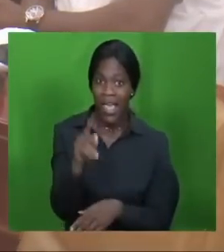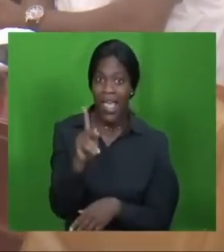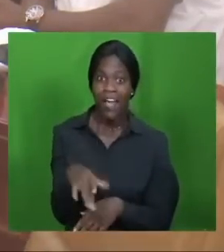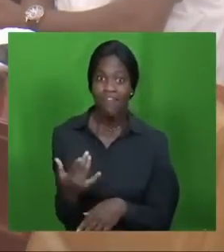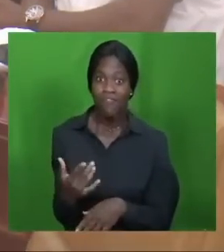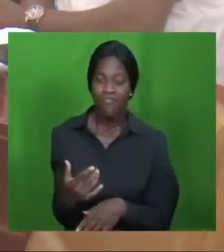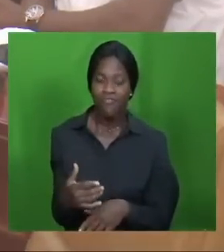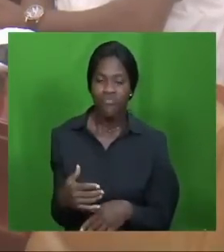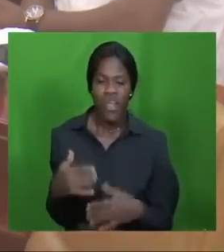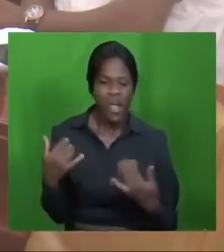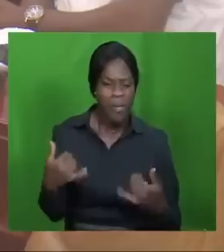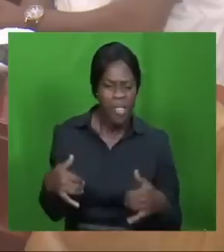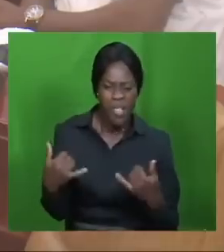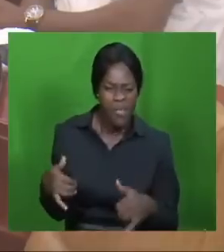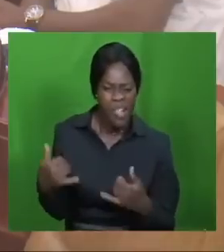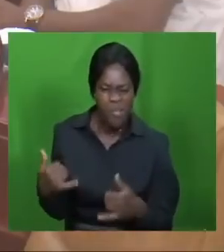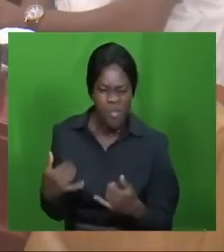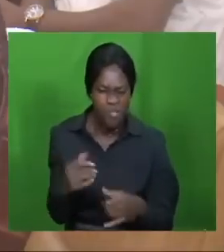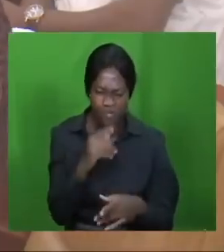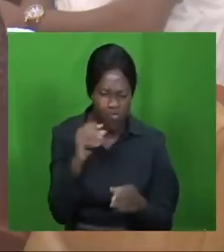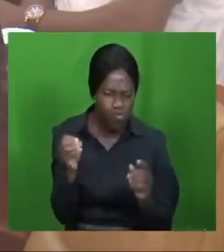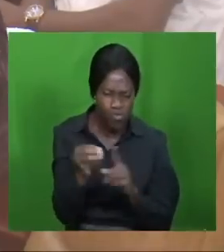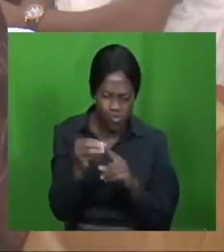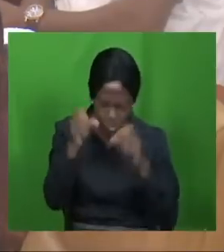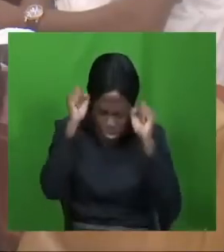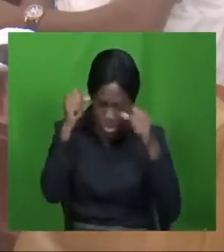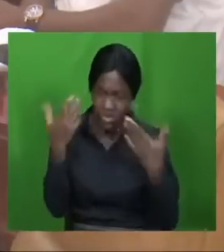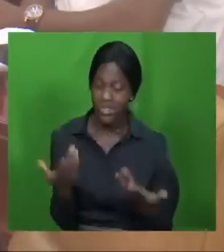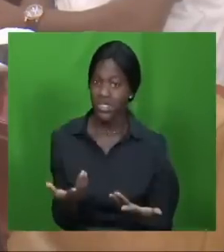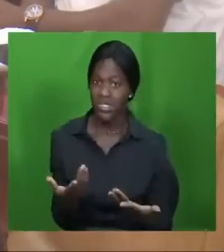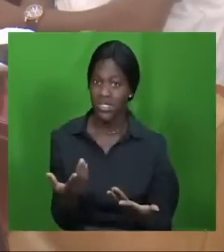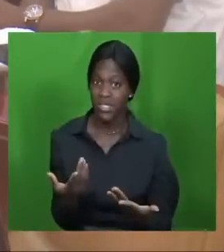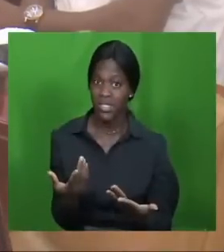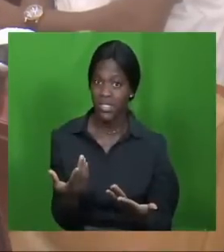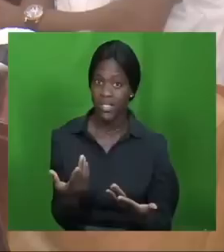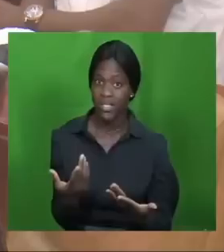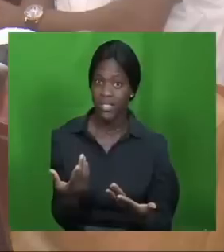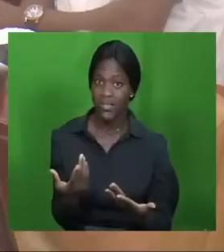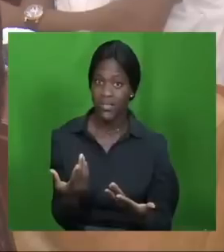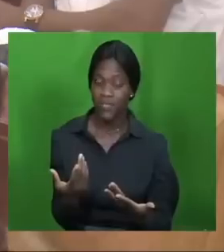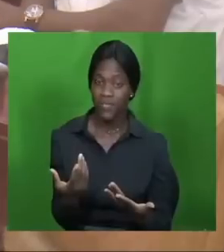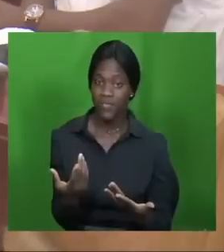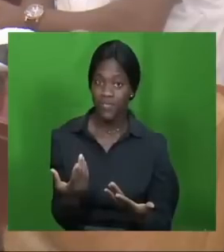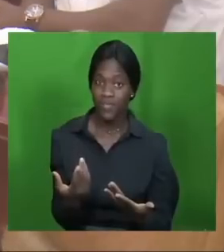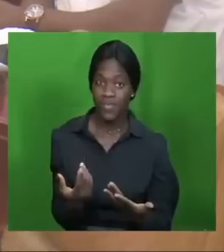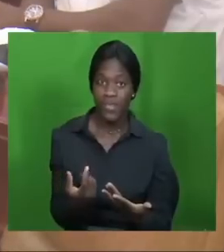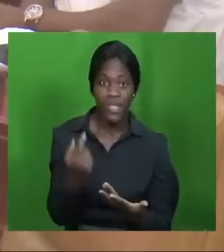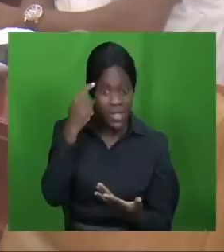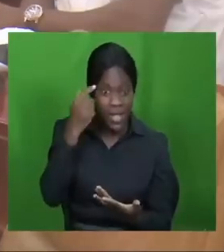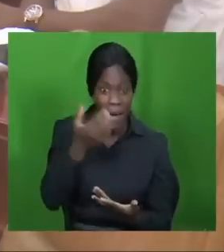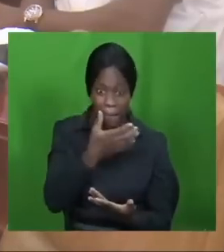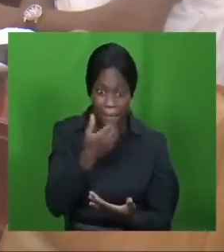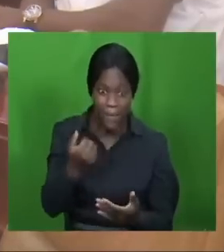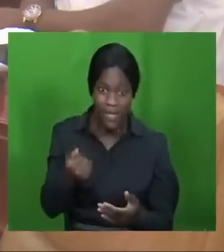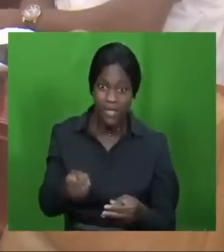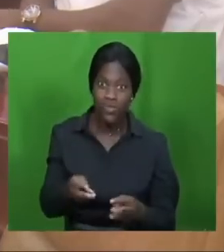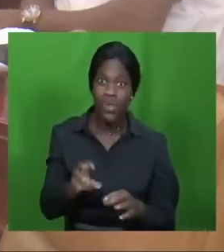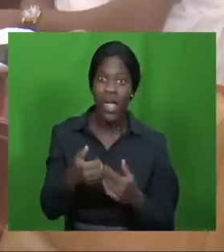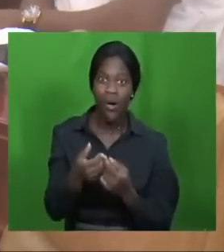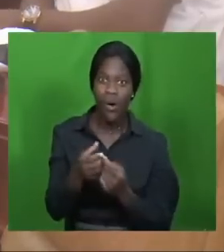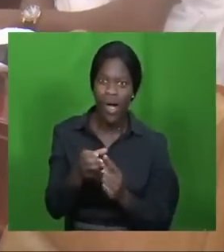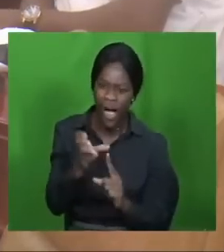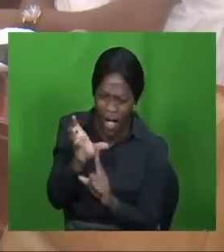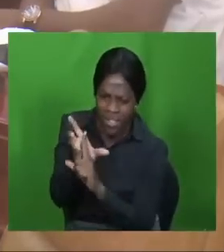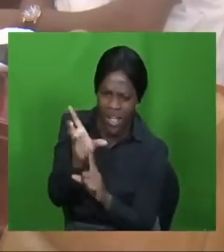end. And the best form of defense is attack, and not just defense. I think that was a negative approach. And we gave too much respect